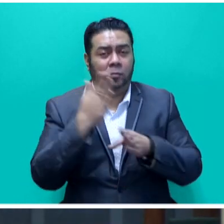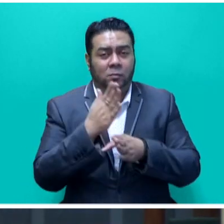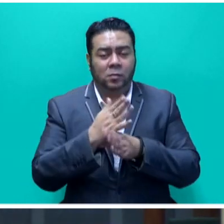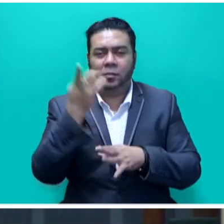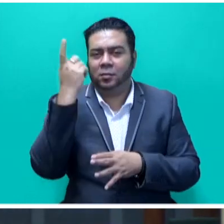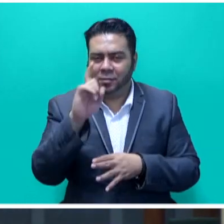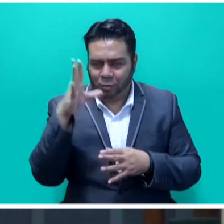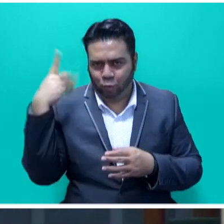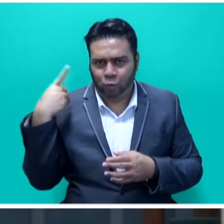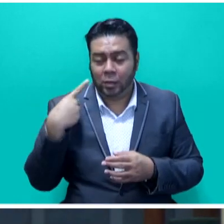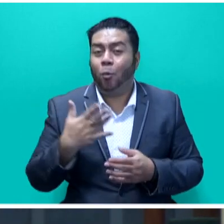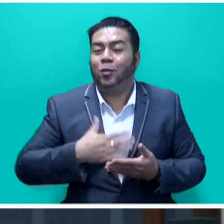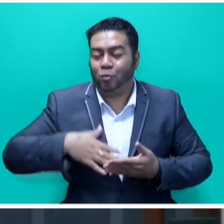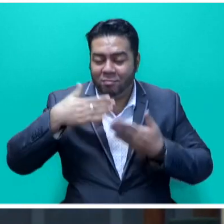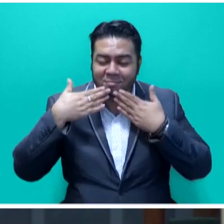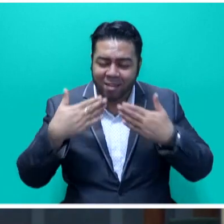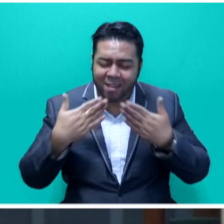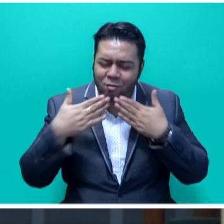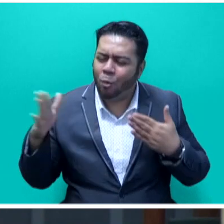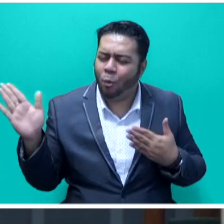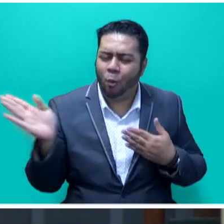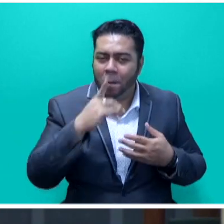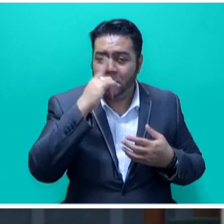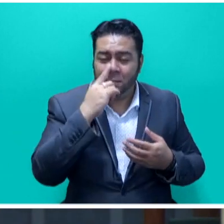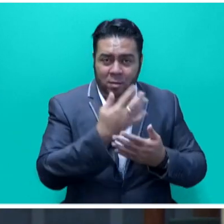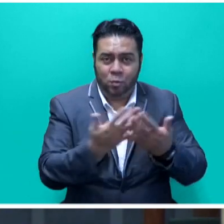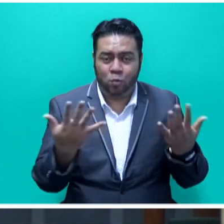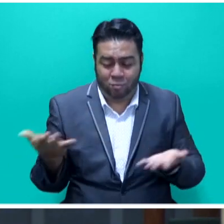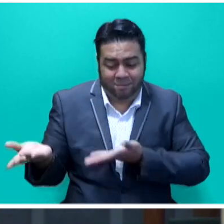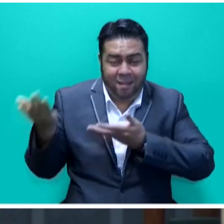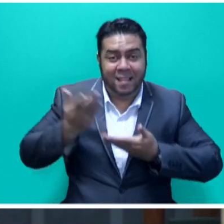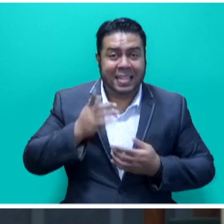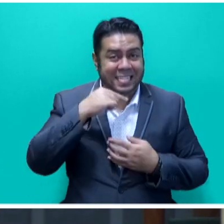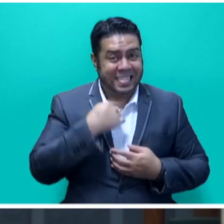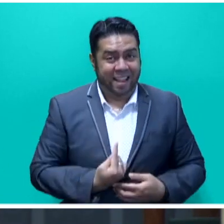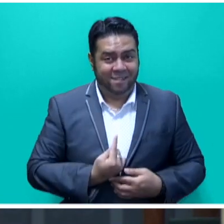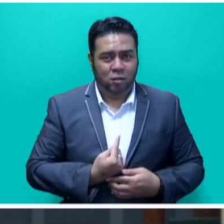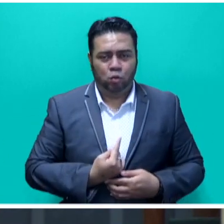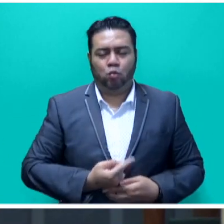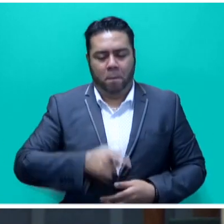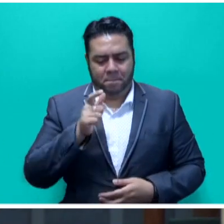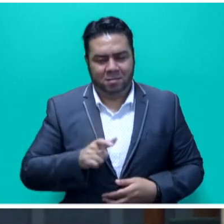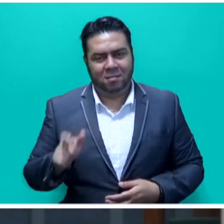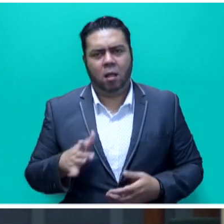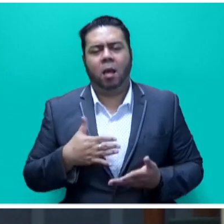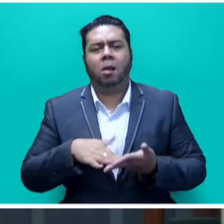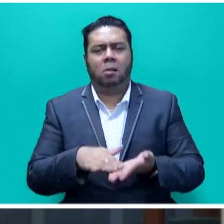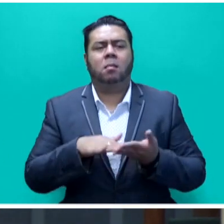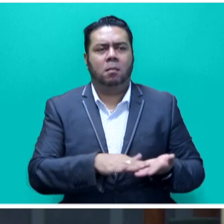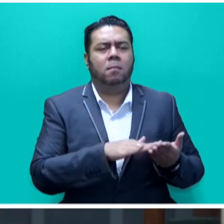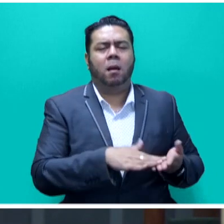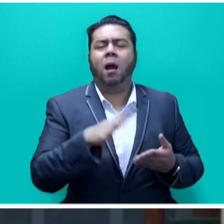duty. I must also take this time to thank all those Fijians who took it upon themselves to personally help other fellow Fijians in